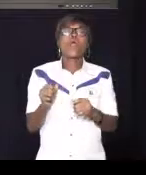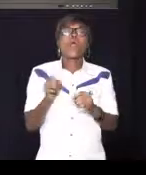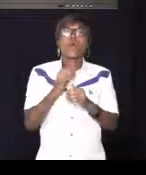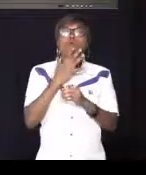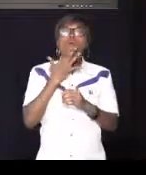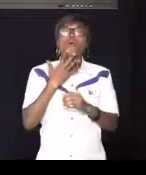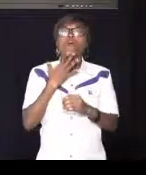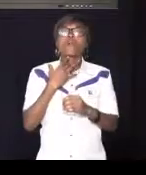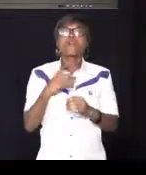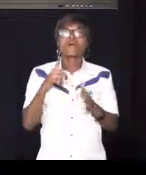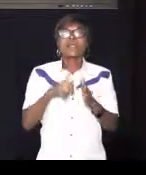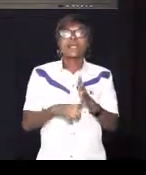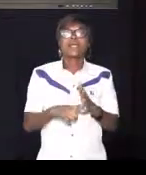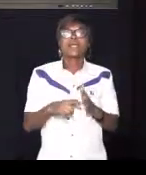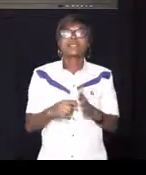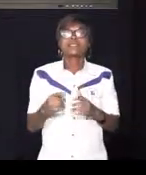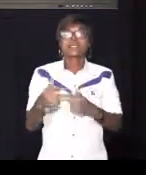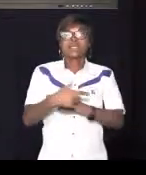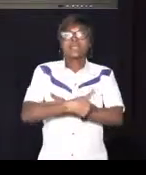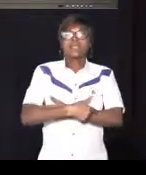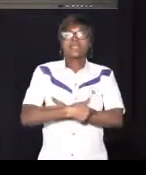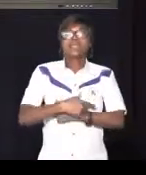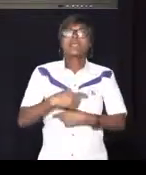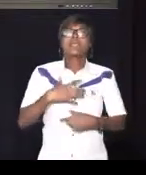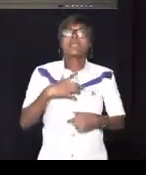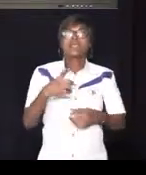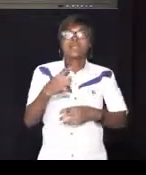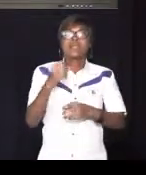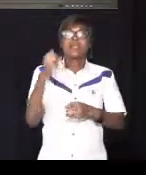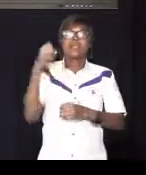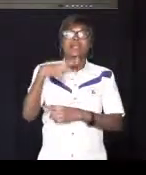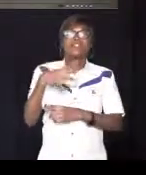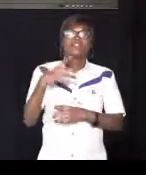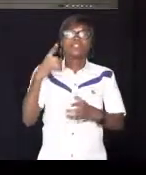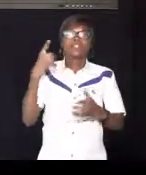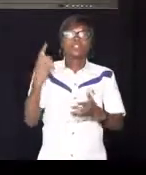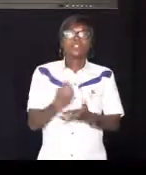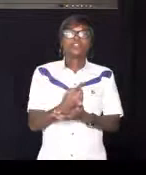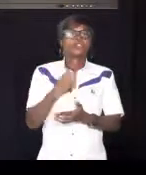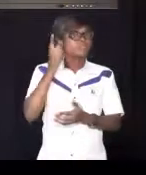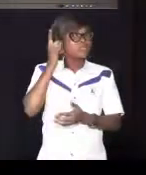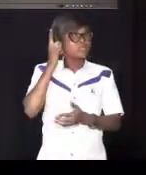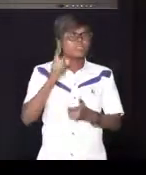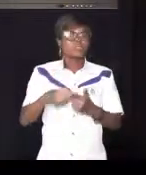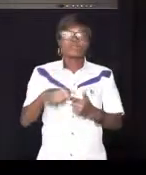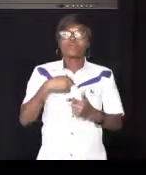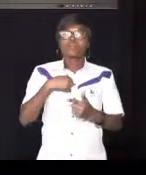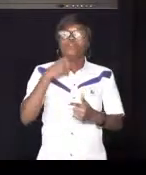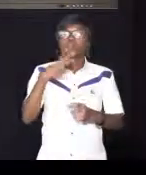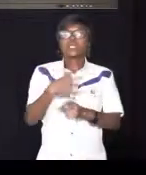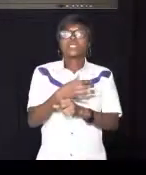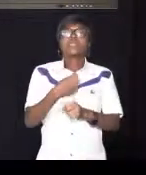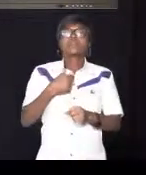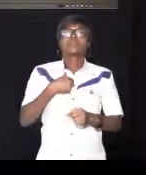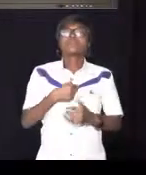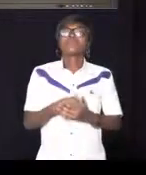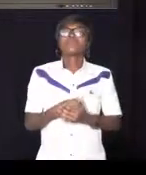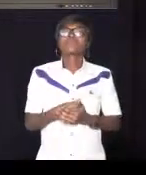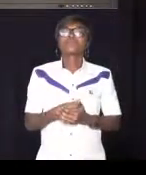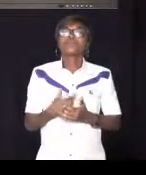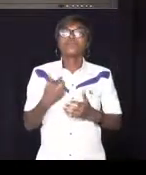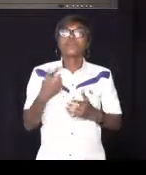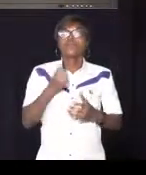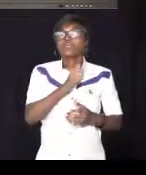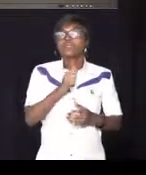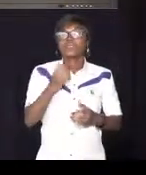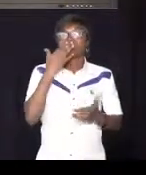to colorless daylight. That's what we mean by white light. Just listen, you will get to understand what I'm talking about.